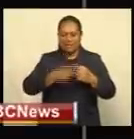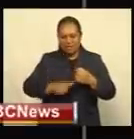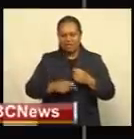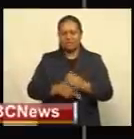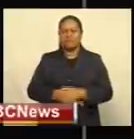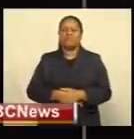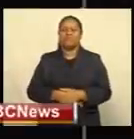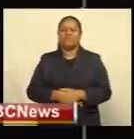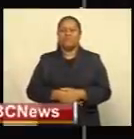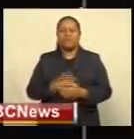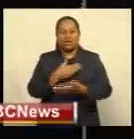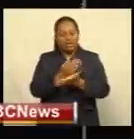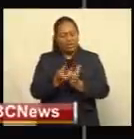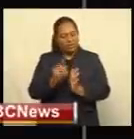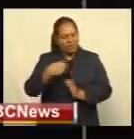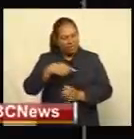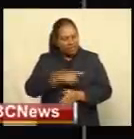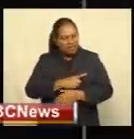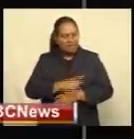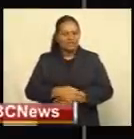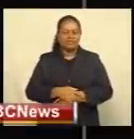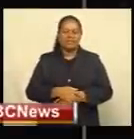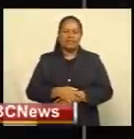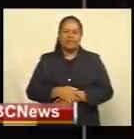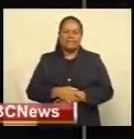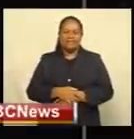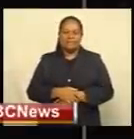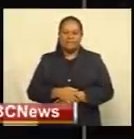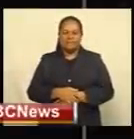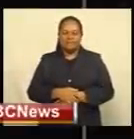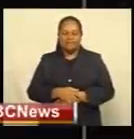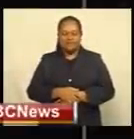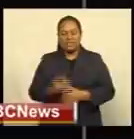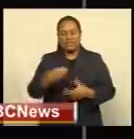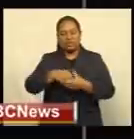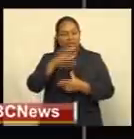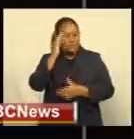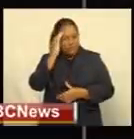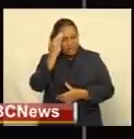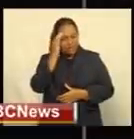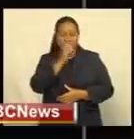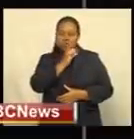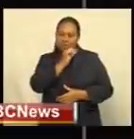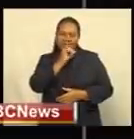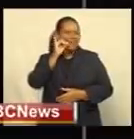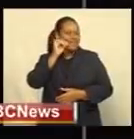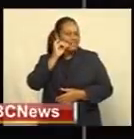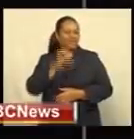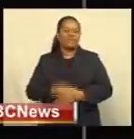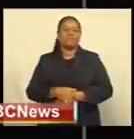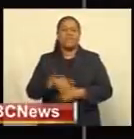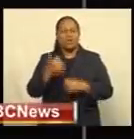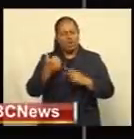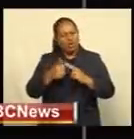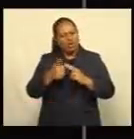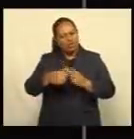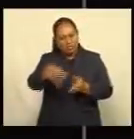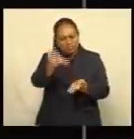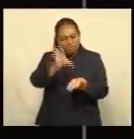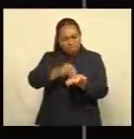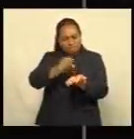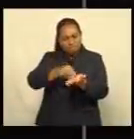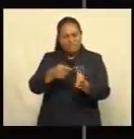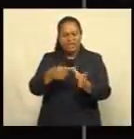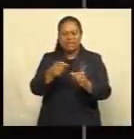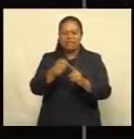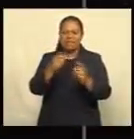fbcnews@fbc.com.fj or share it with us via our various social media accounts, including Facebook, Twitter and Instagram. You can also download our FBC app